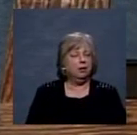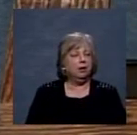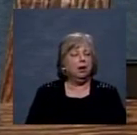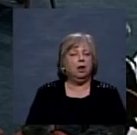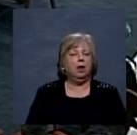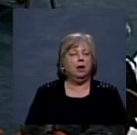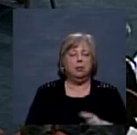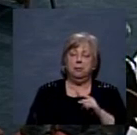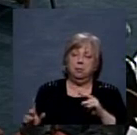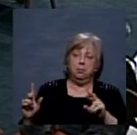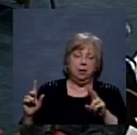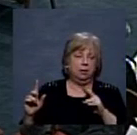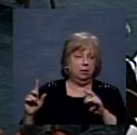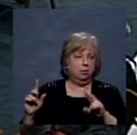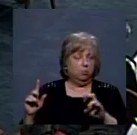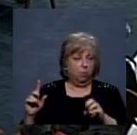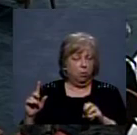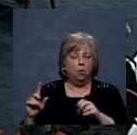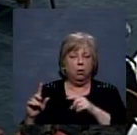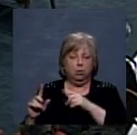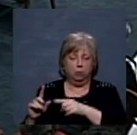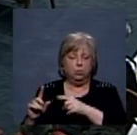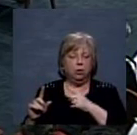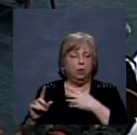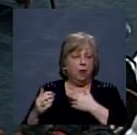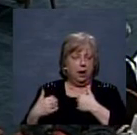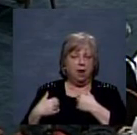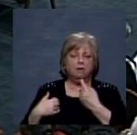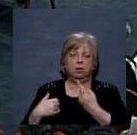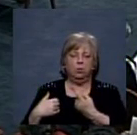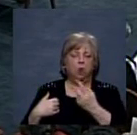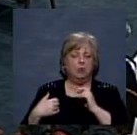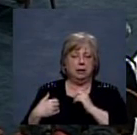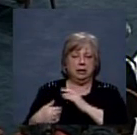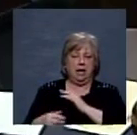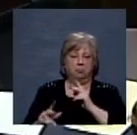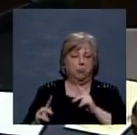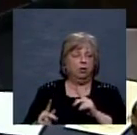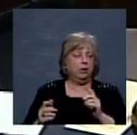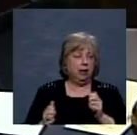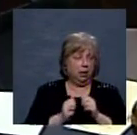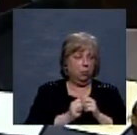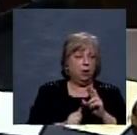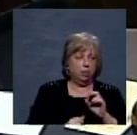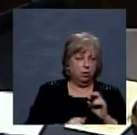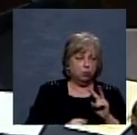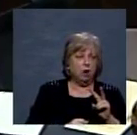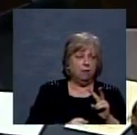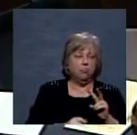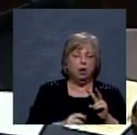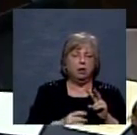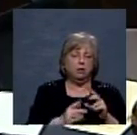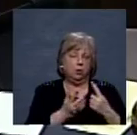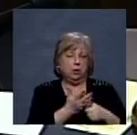Mr. Moore, if you'll have one of our staff people get with Reverend Browse on the weed lots,